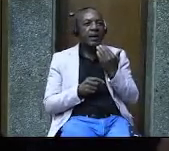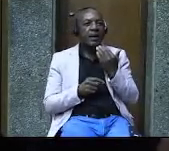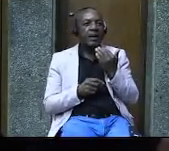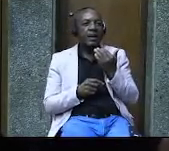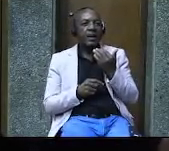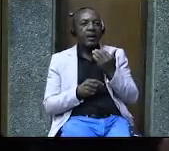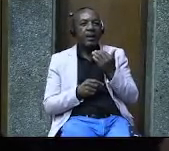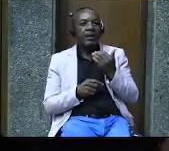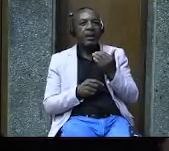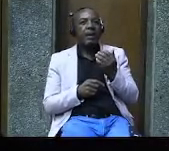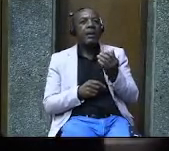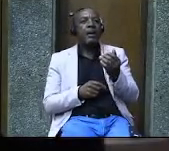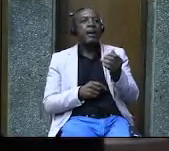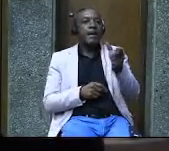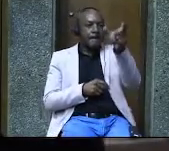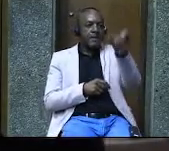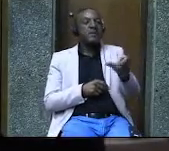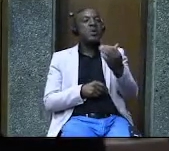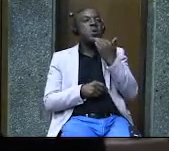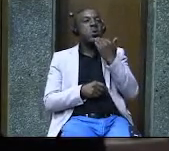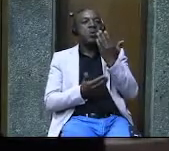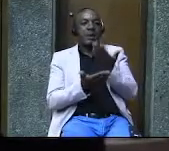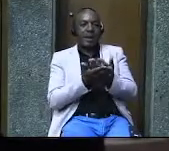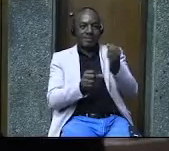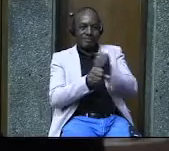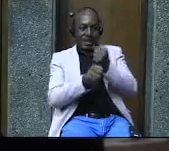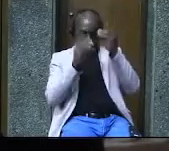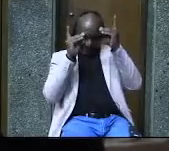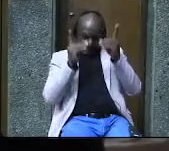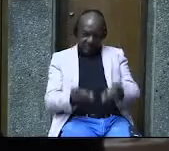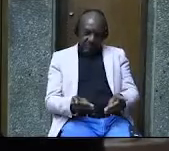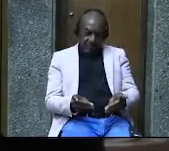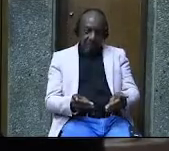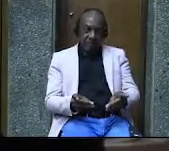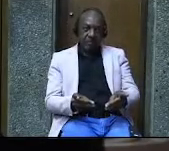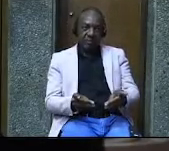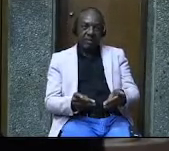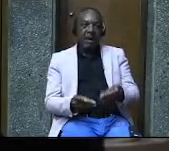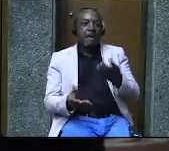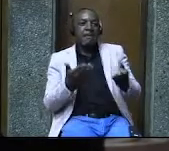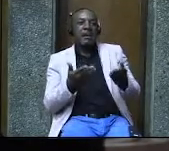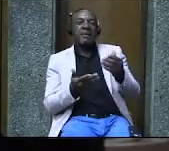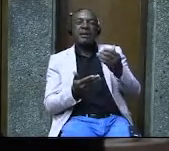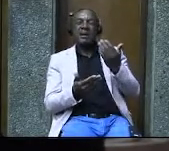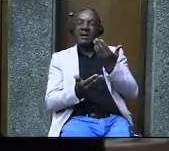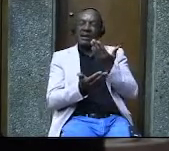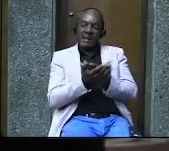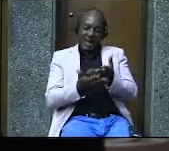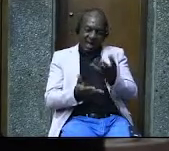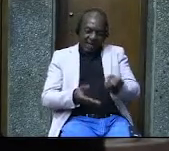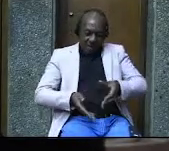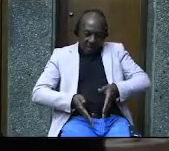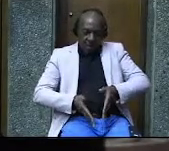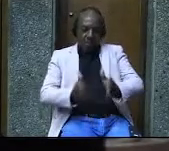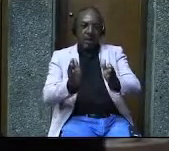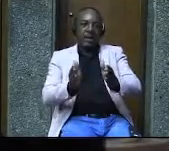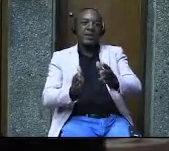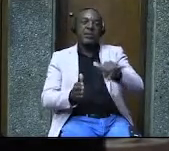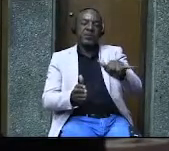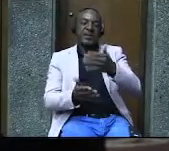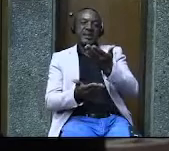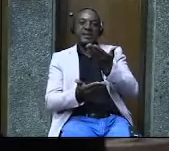di suggestions or maybe ho ka bana le maybe tsela e re ka enkang e ka re isang